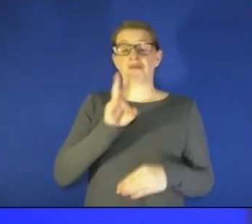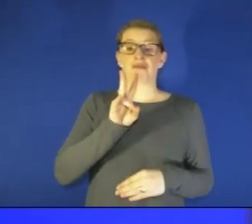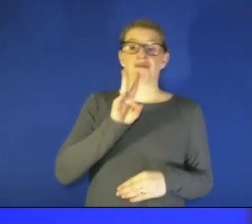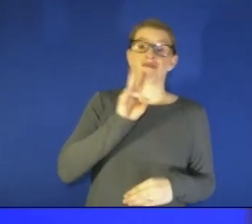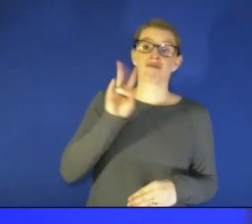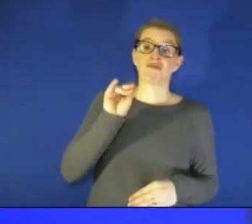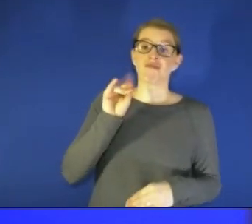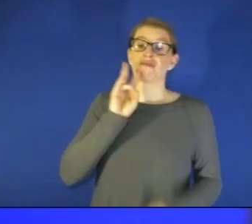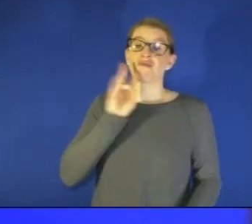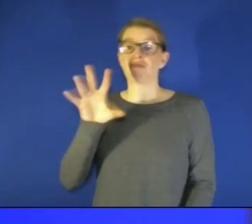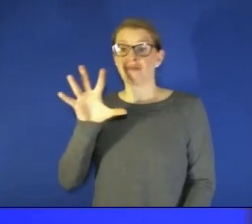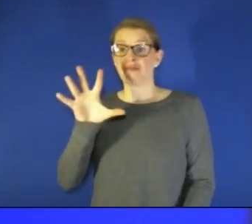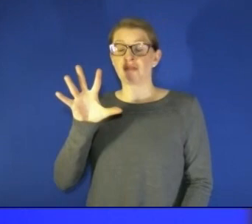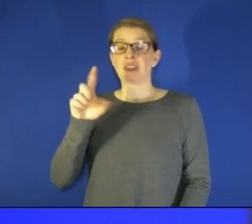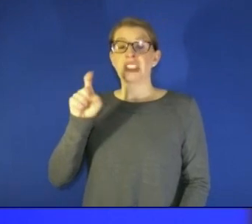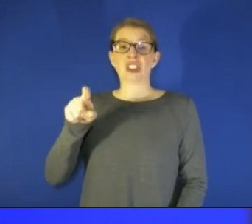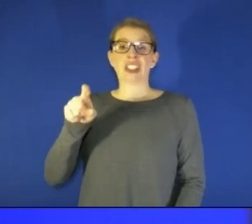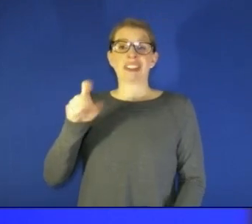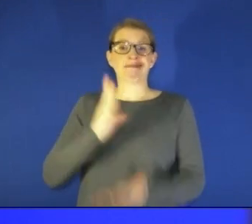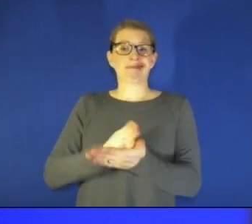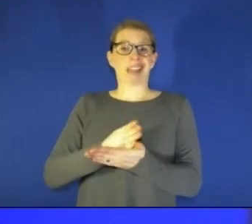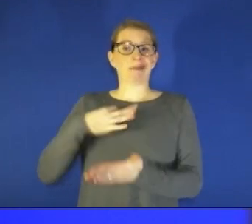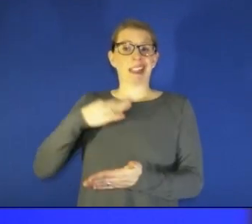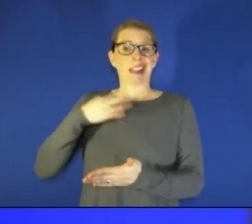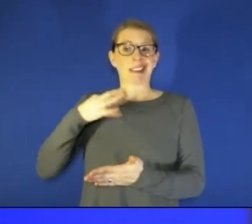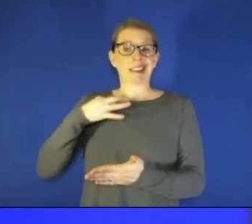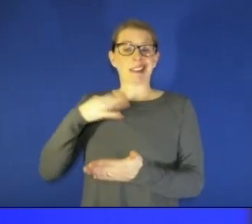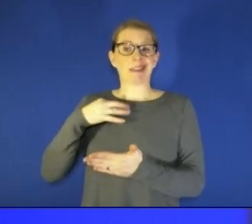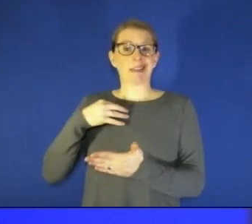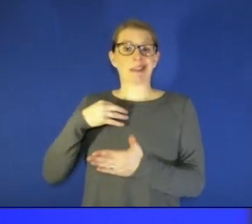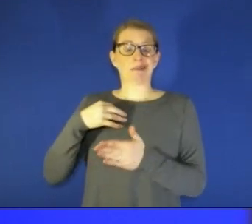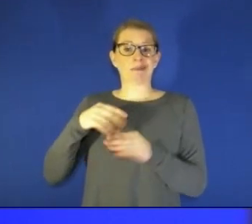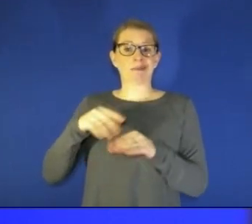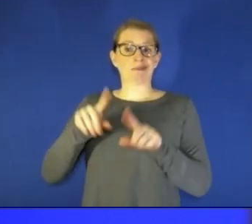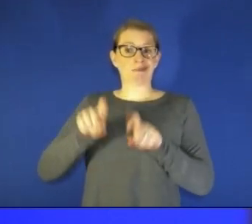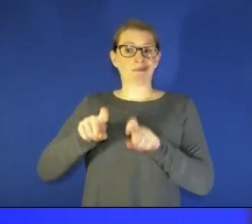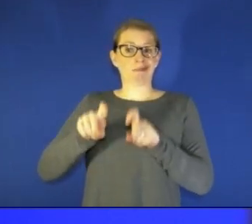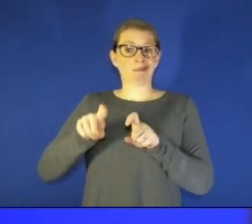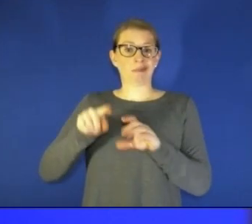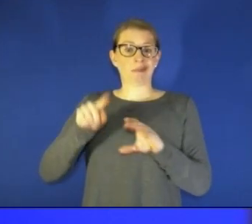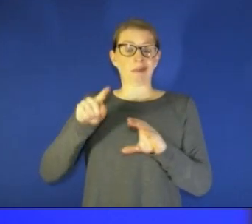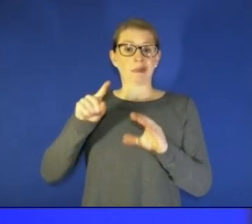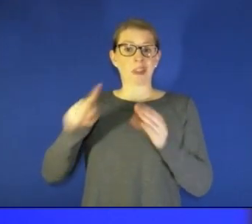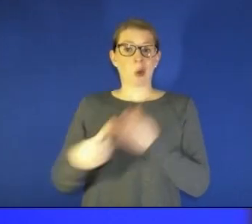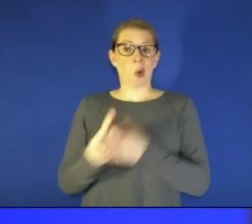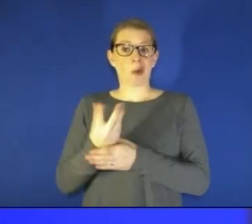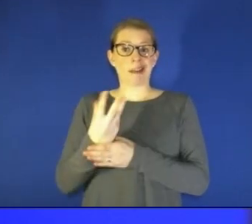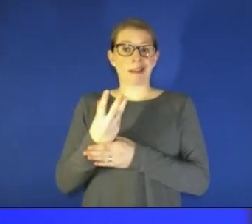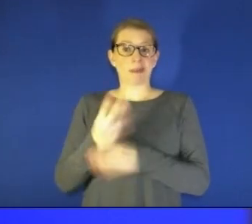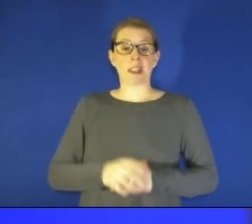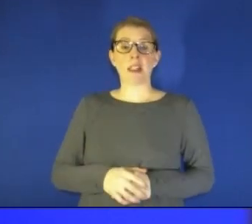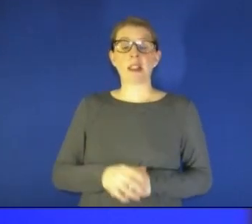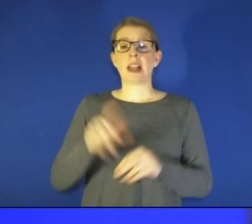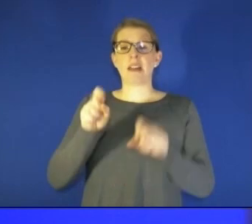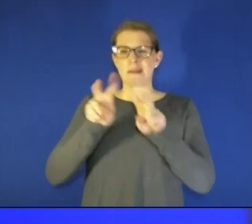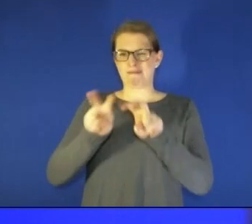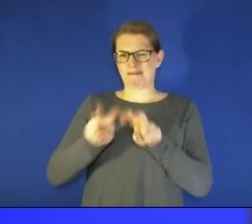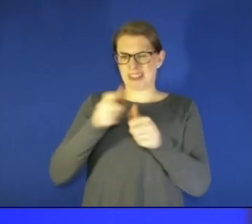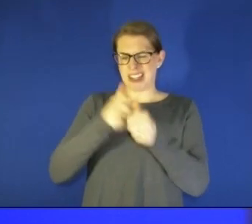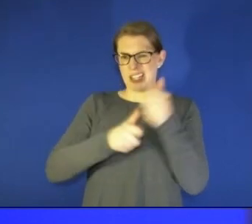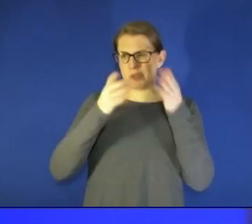elective screening colonoscopies. But again, I think most of the people that I know would say look at each patient individually and take it on a case-by-case